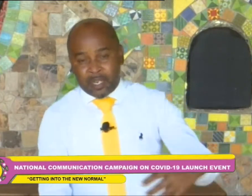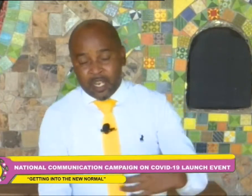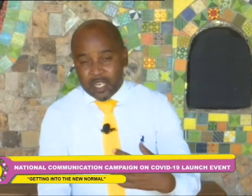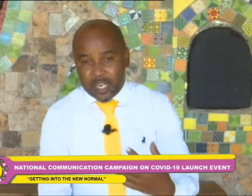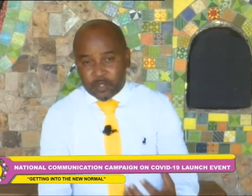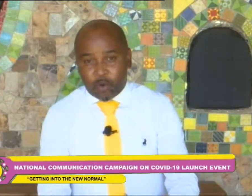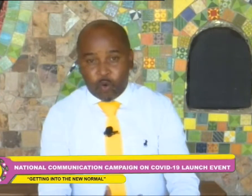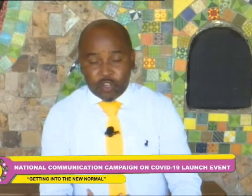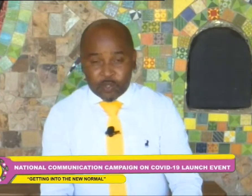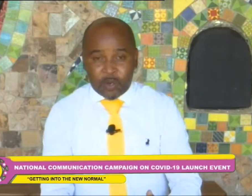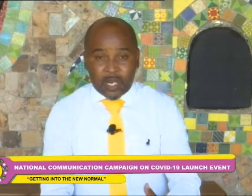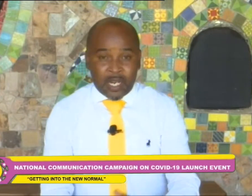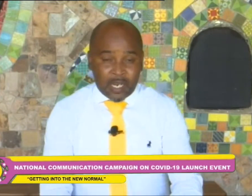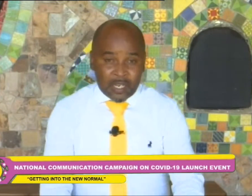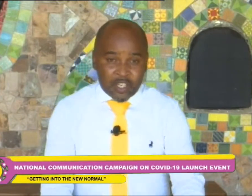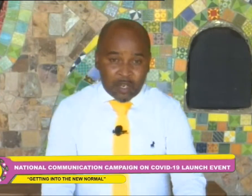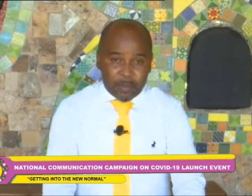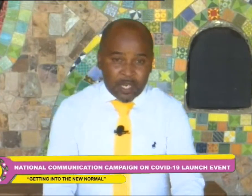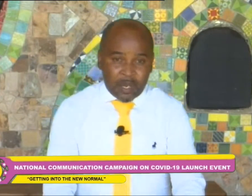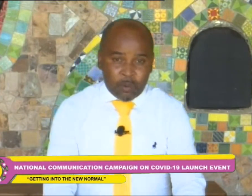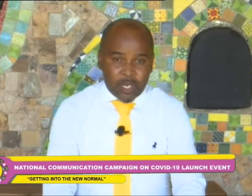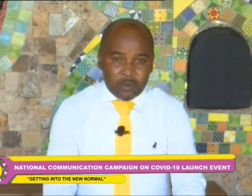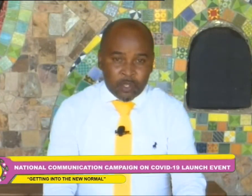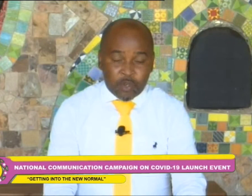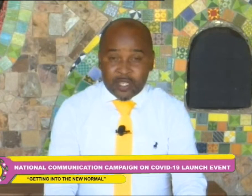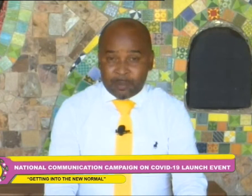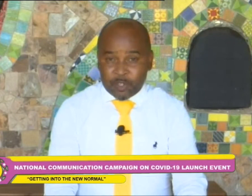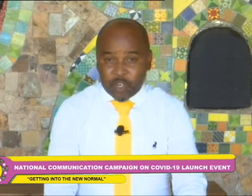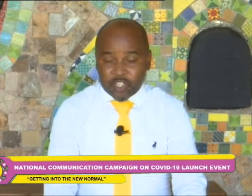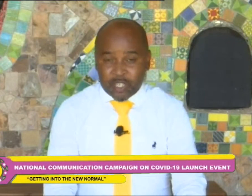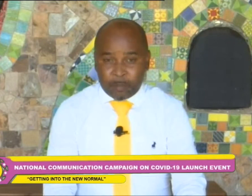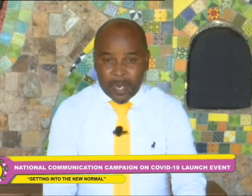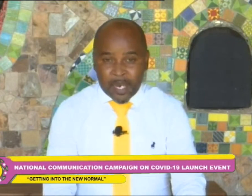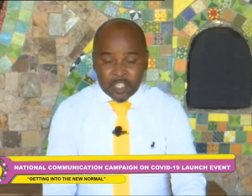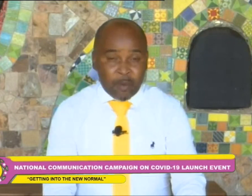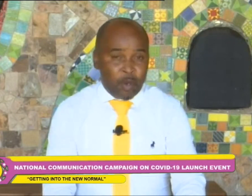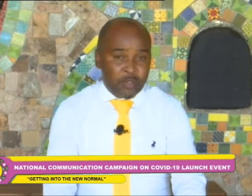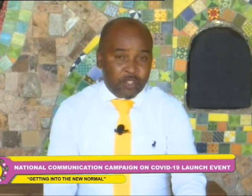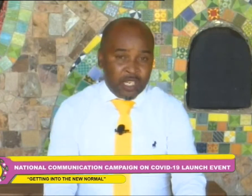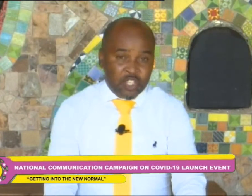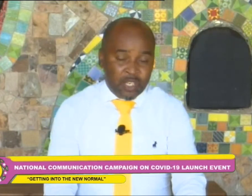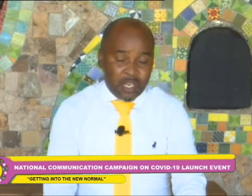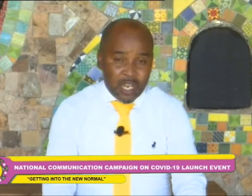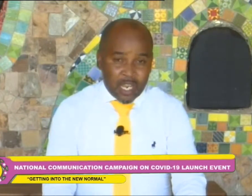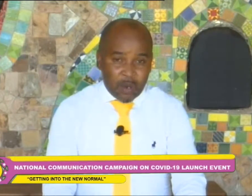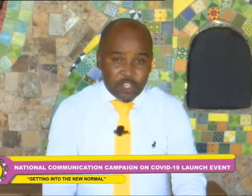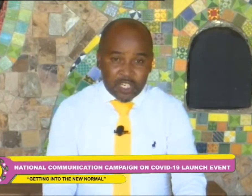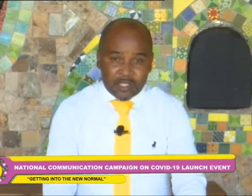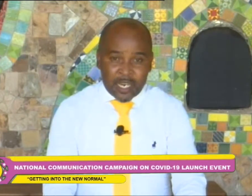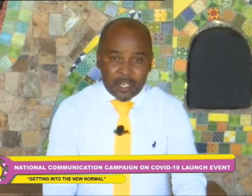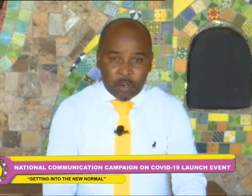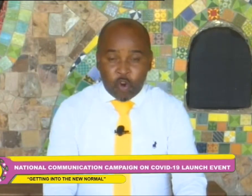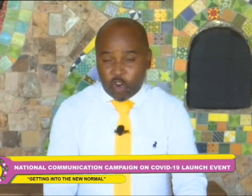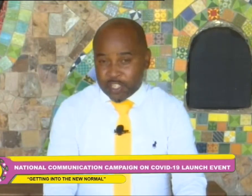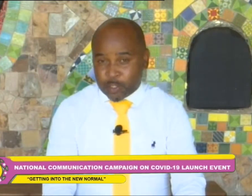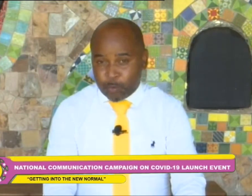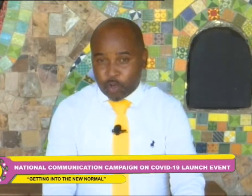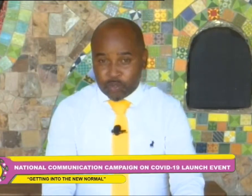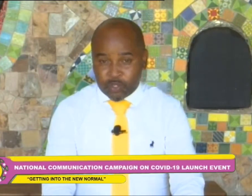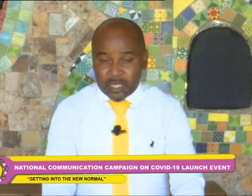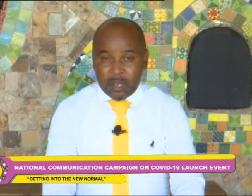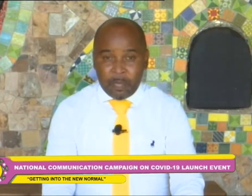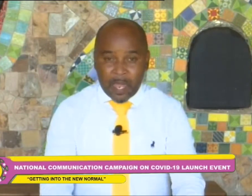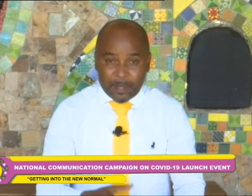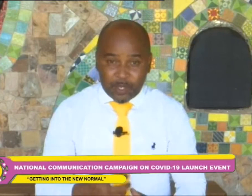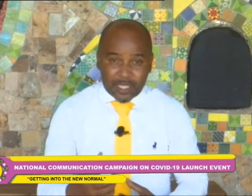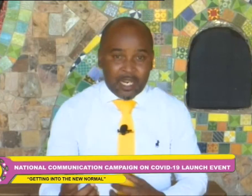ngephandle soloku khonjiswa yona lendlela lensha yekuphila we saw a demonstration by Tagball Association which is a no contact sport